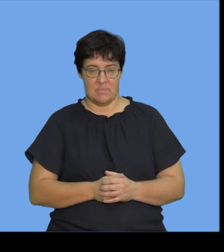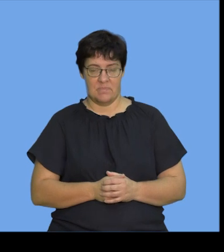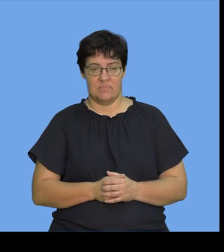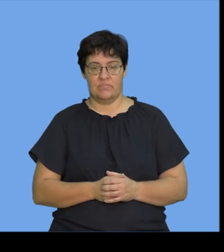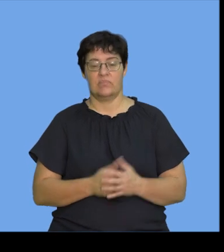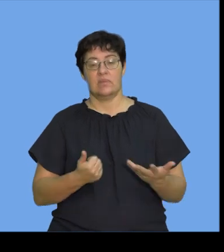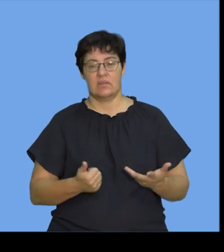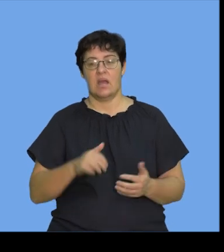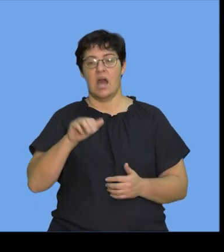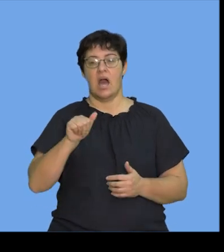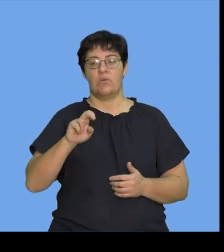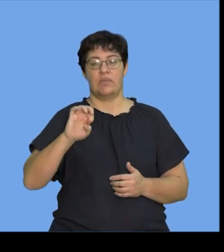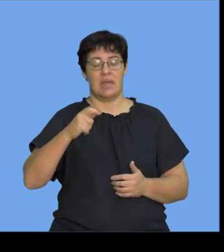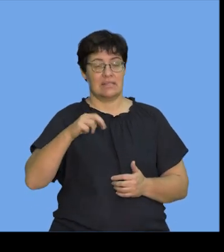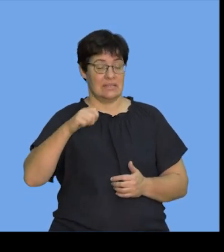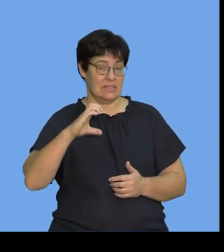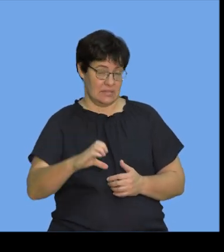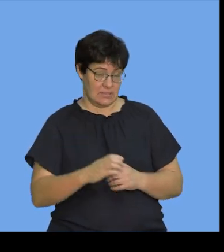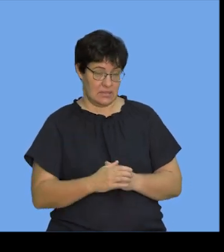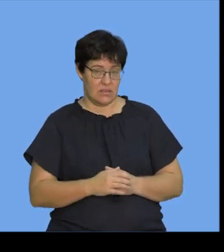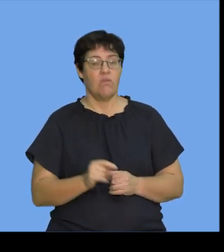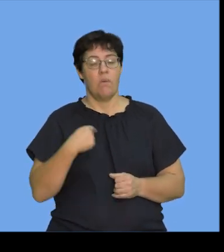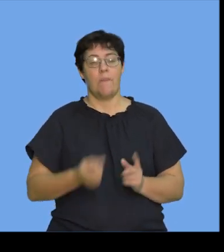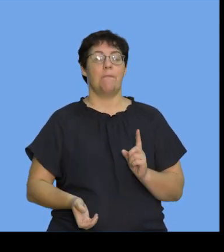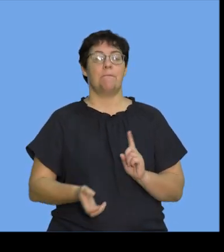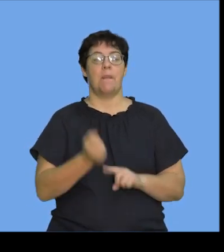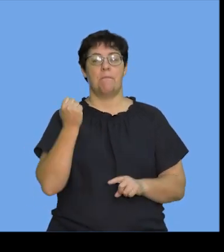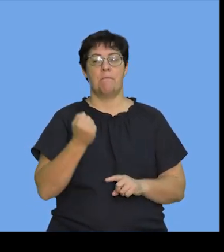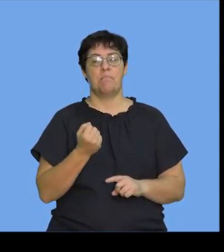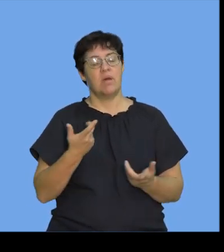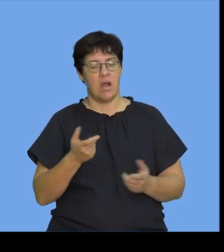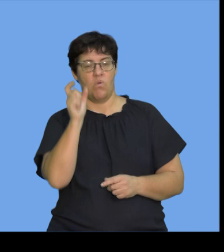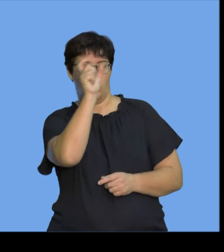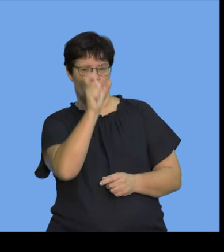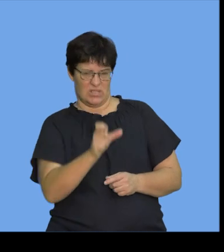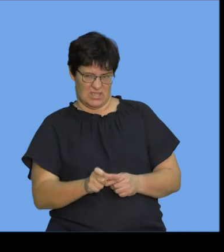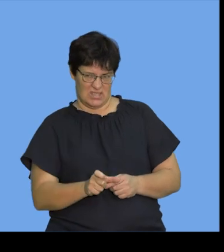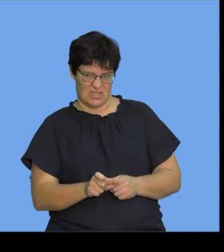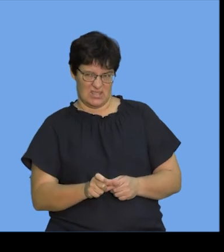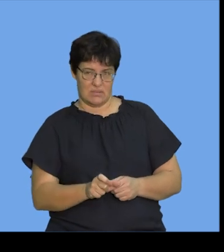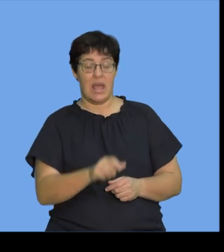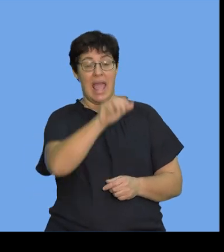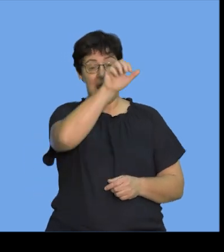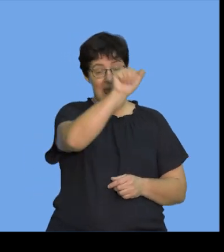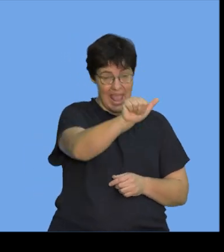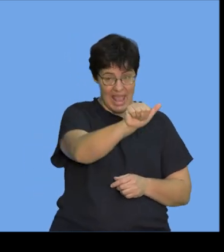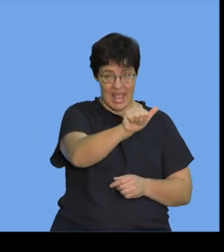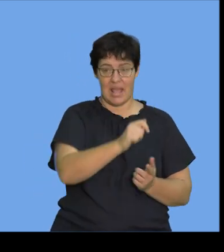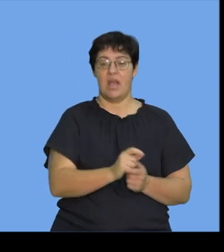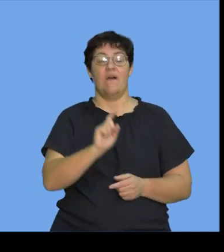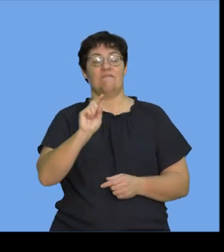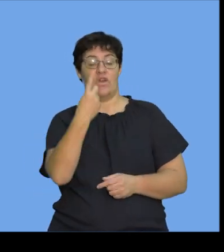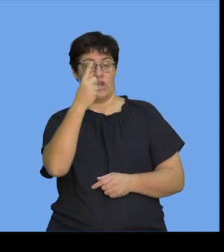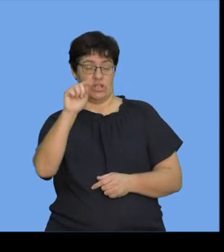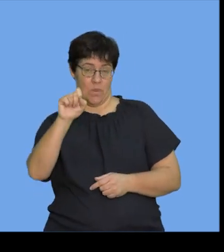an arithmetic sequence, we need to get some vocab out of the way. The A, we call it the first term.